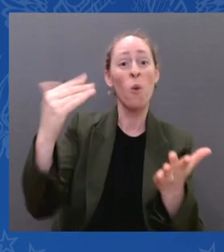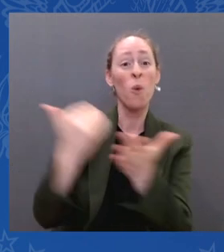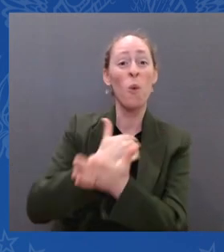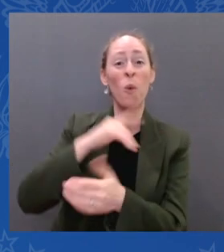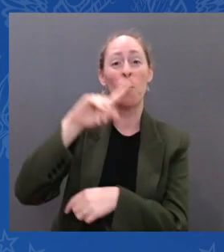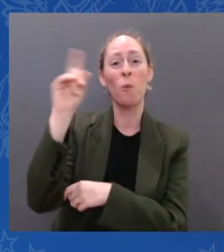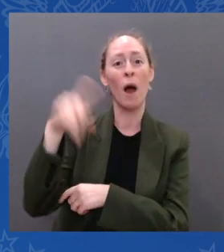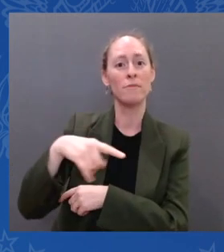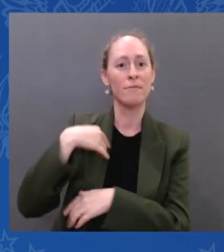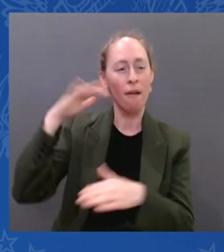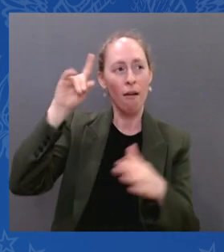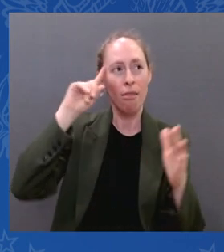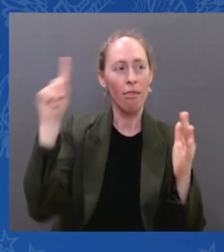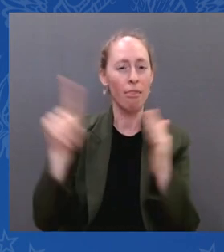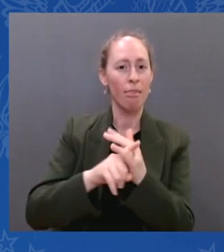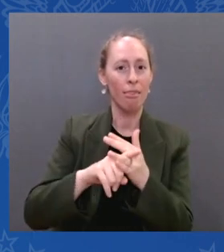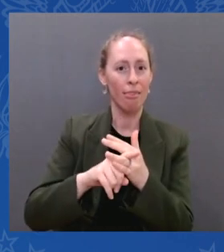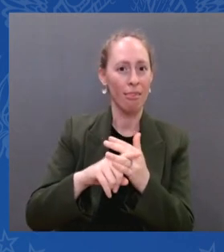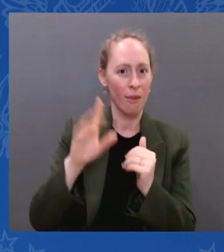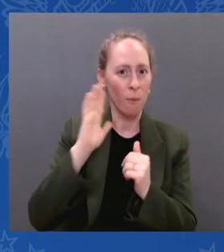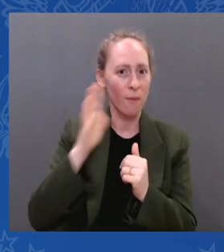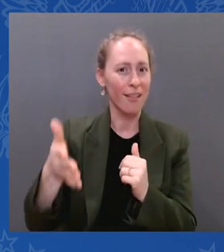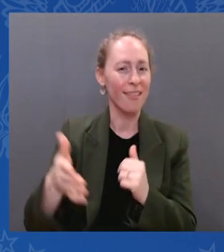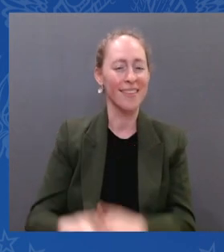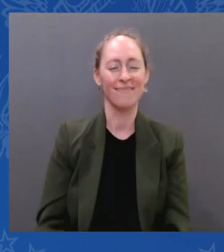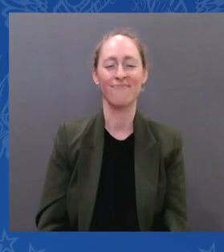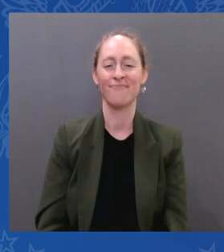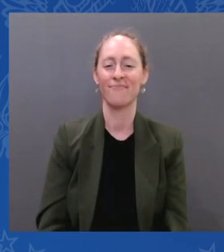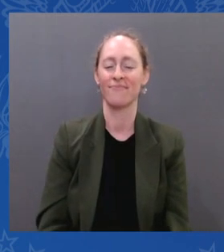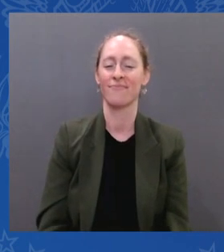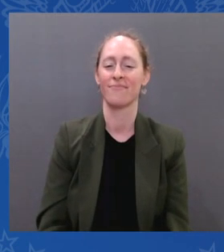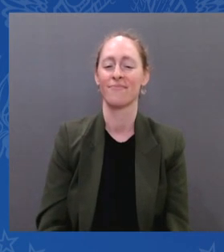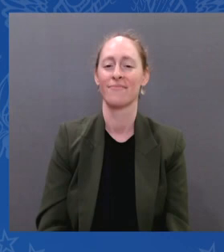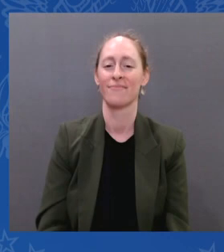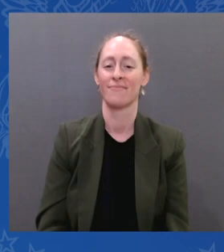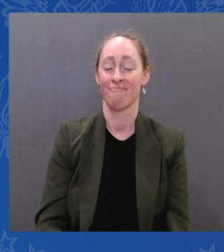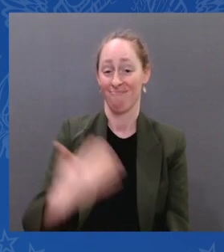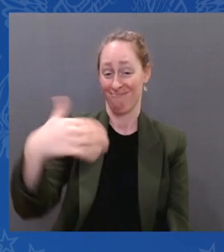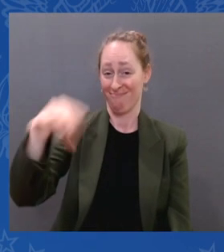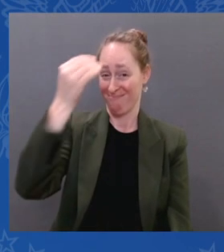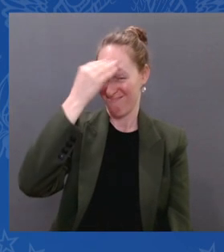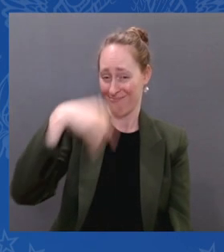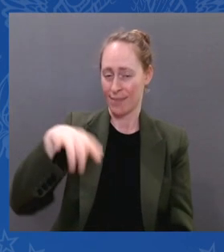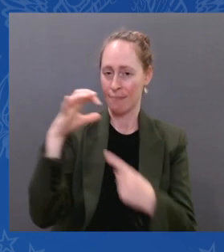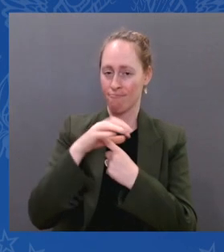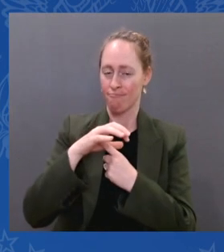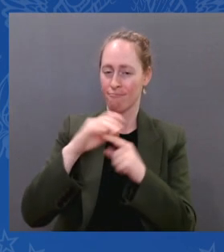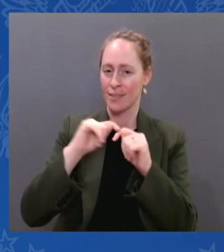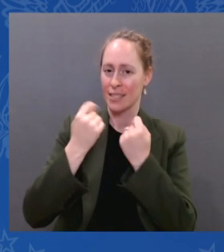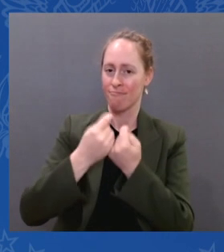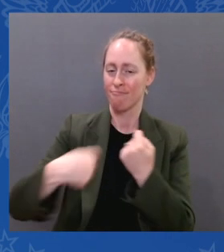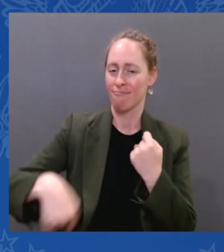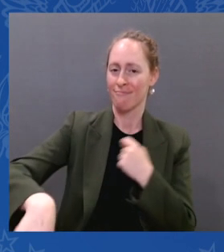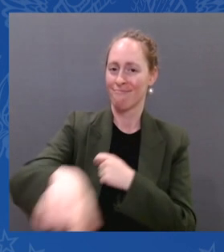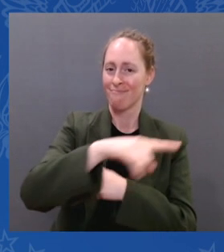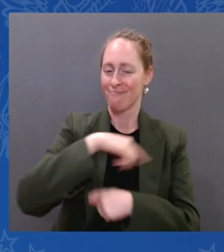team that's out here. Part of that team led by Thomas